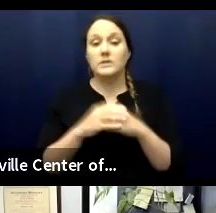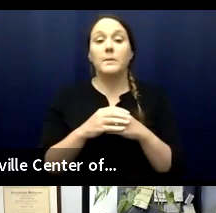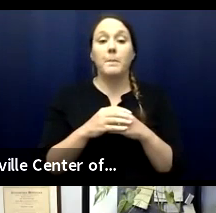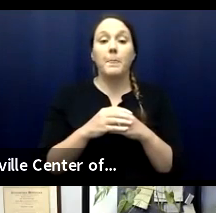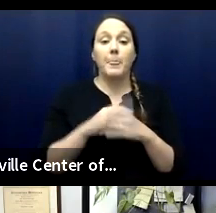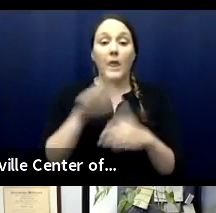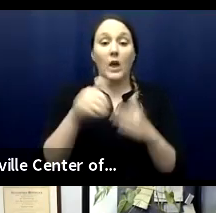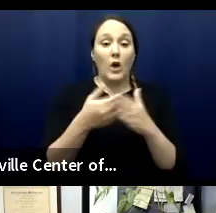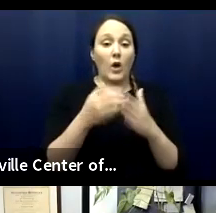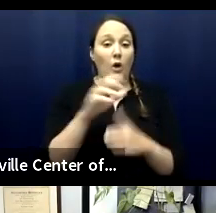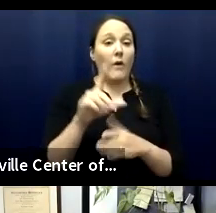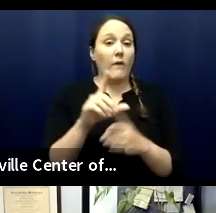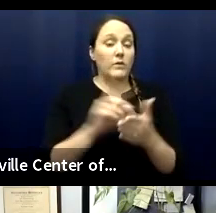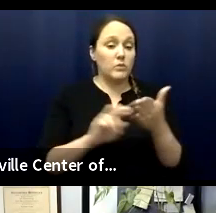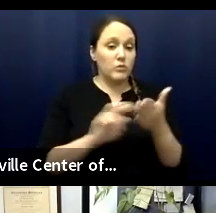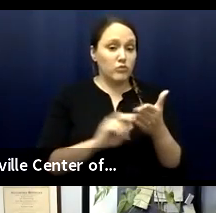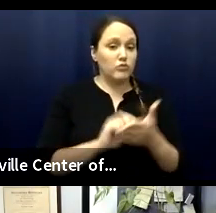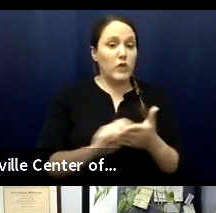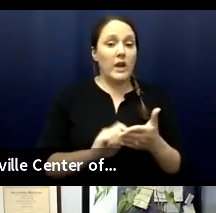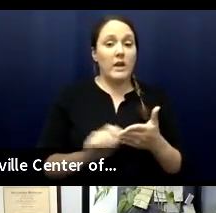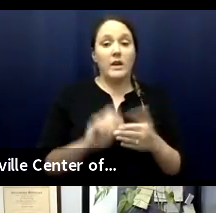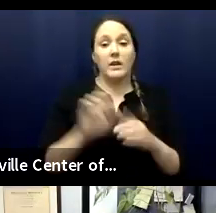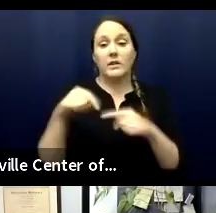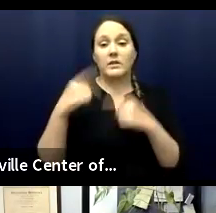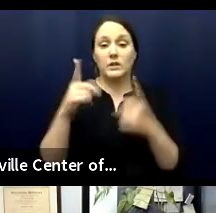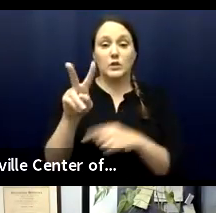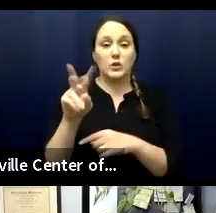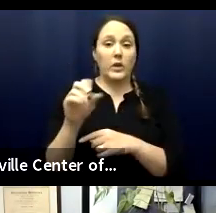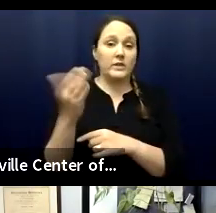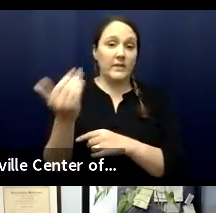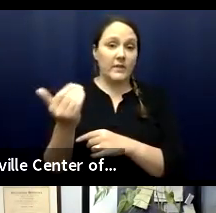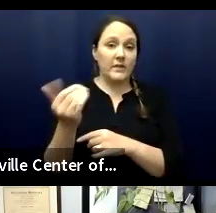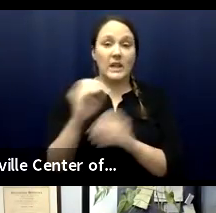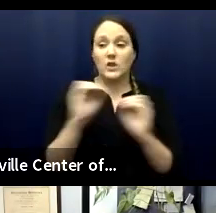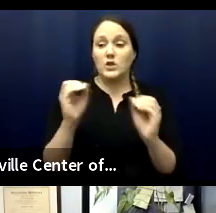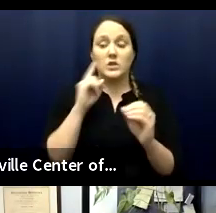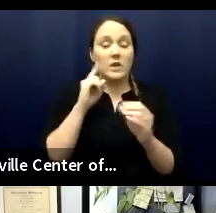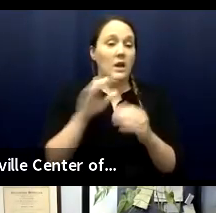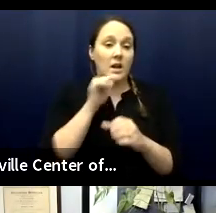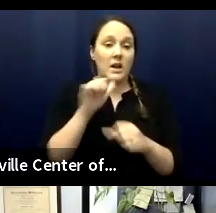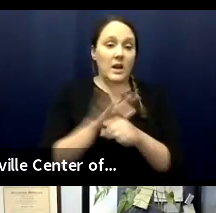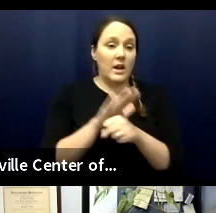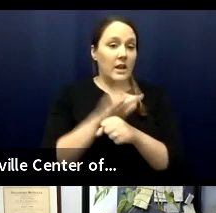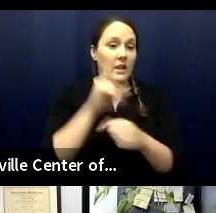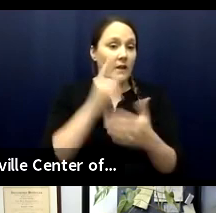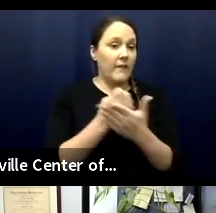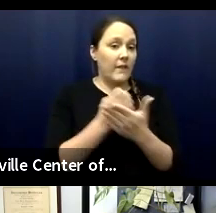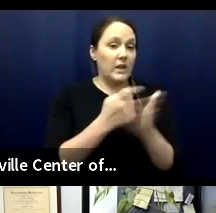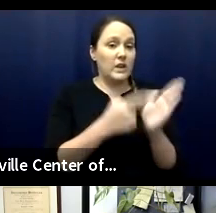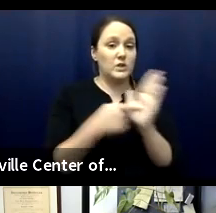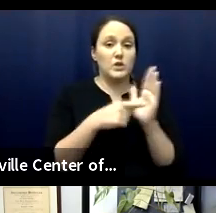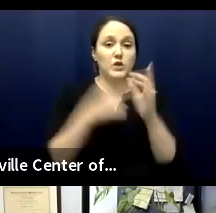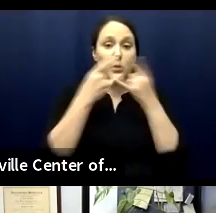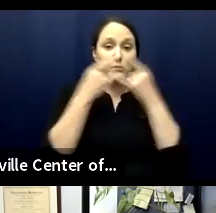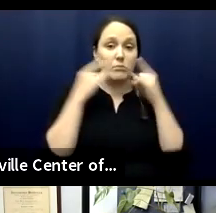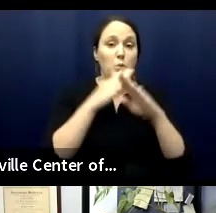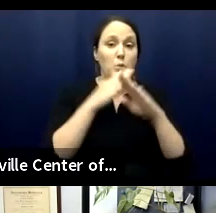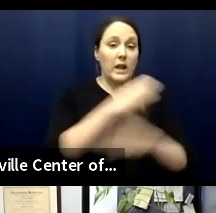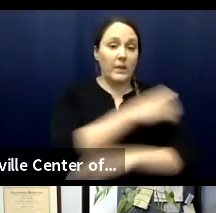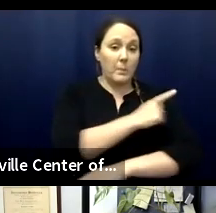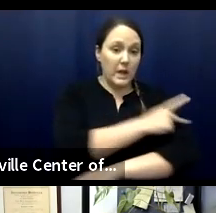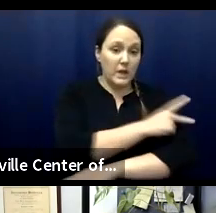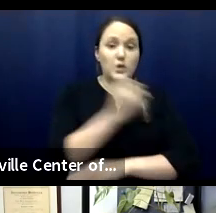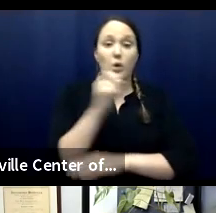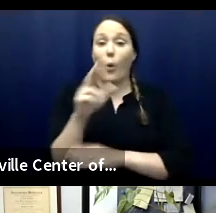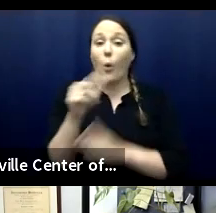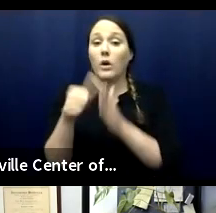reviewing literature in 2015, concluded that there is a lack of substantial evidence to support claims that face masks protect either the patient or